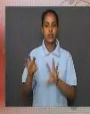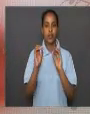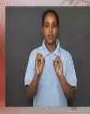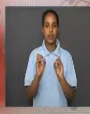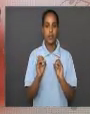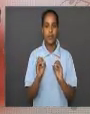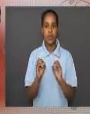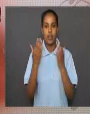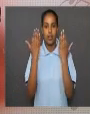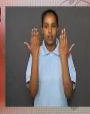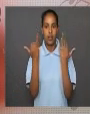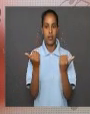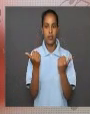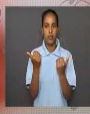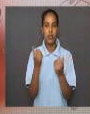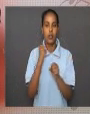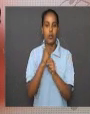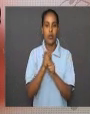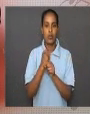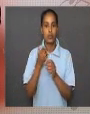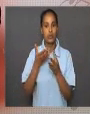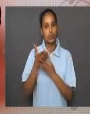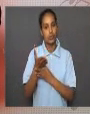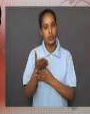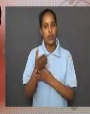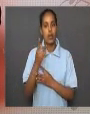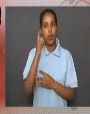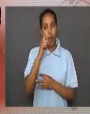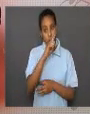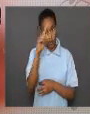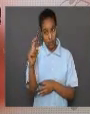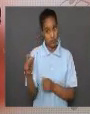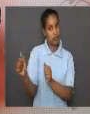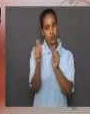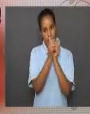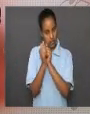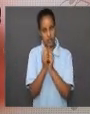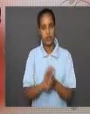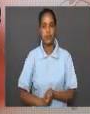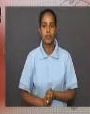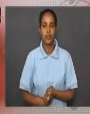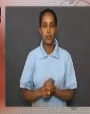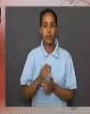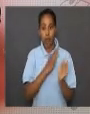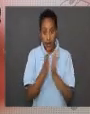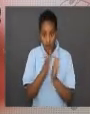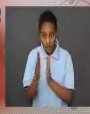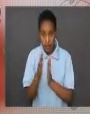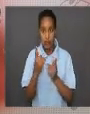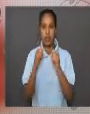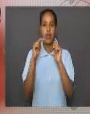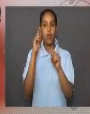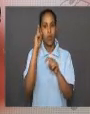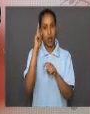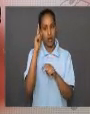Students, now that we have worked through one question together, you are ready to try